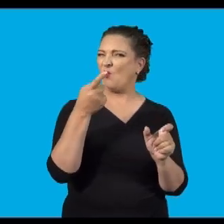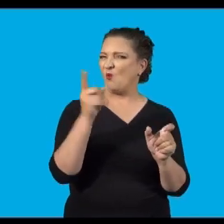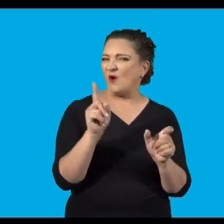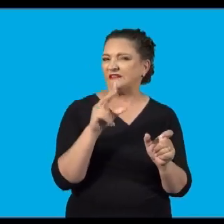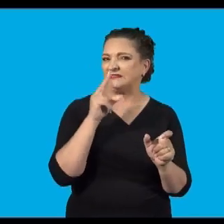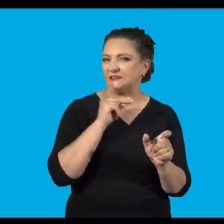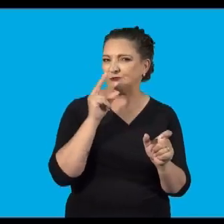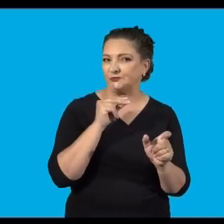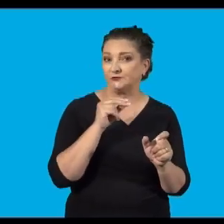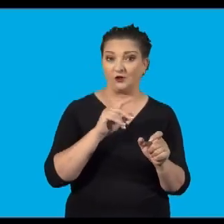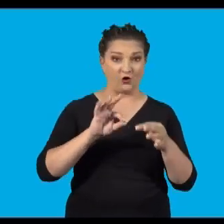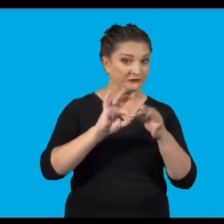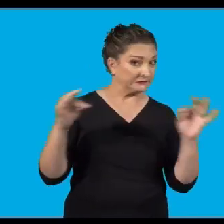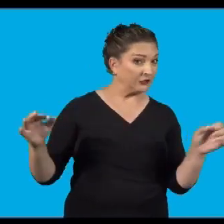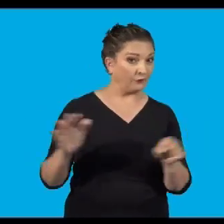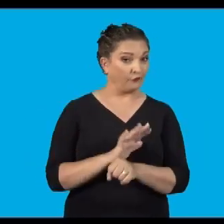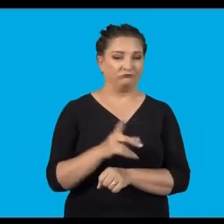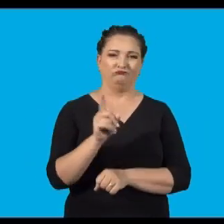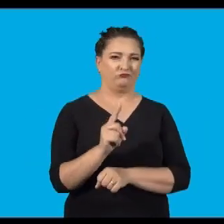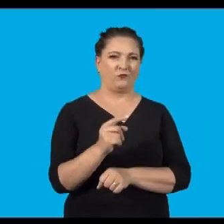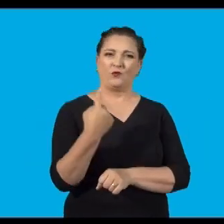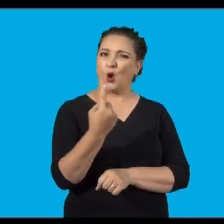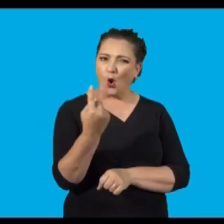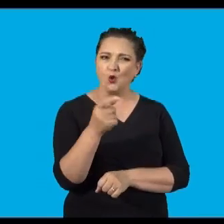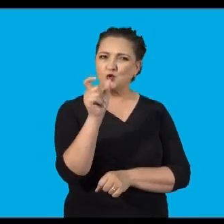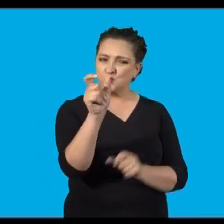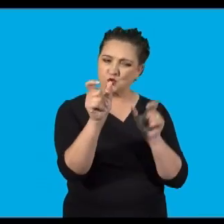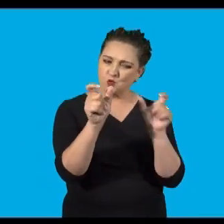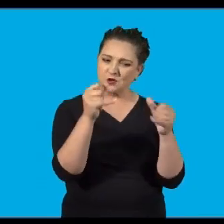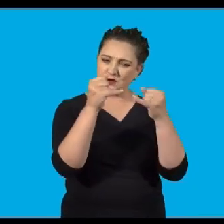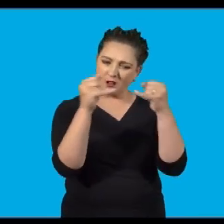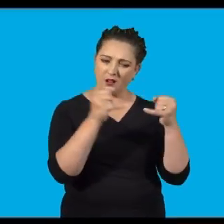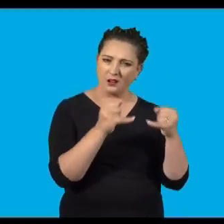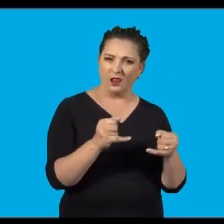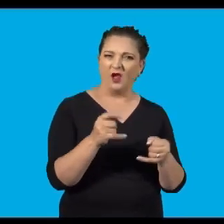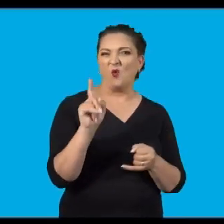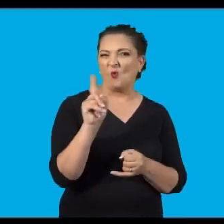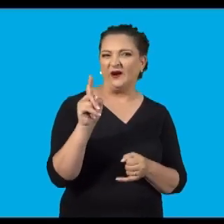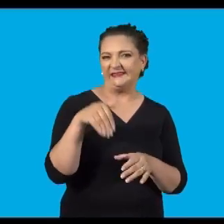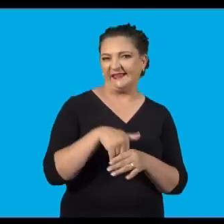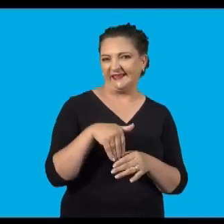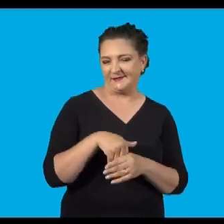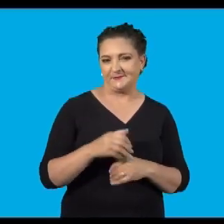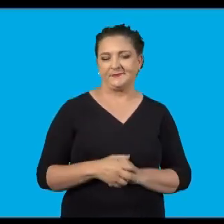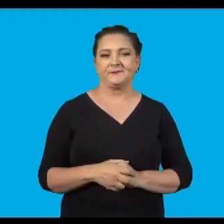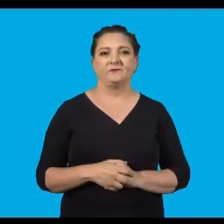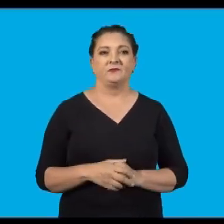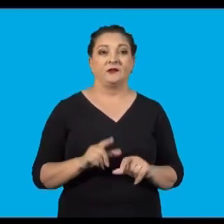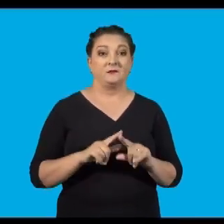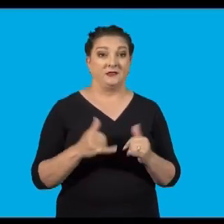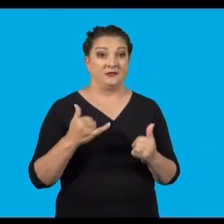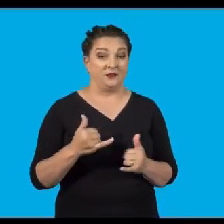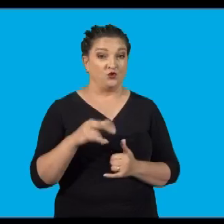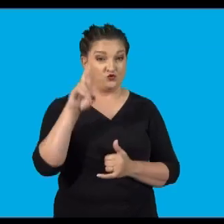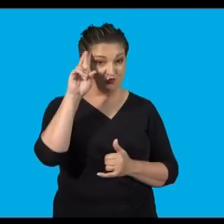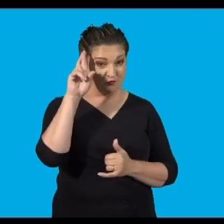don't have to give me the part of speech for the entire sentence, only for the underlined words, okay? Now, I want you to take